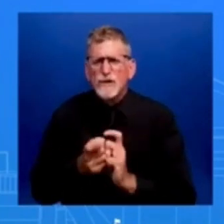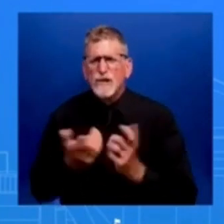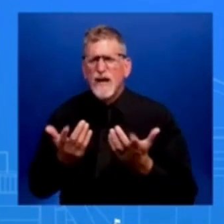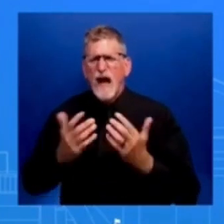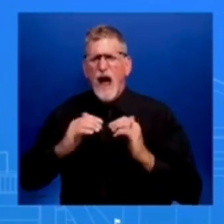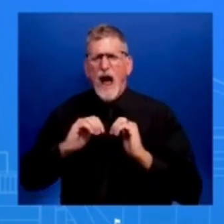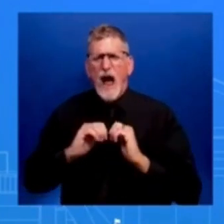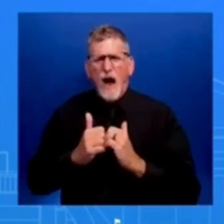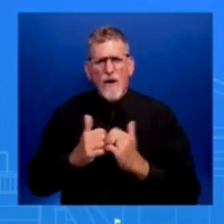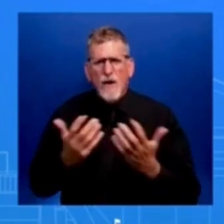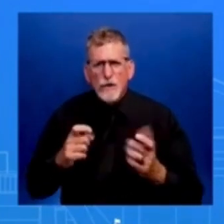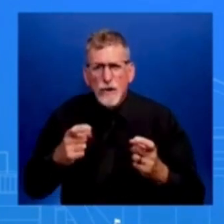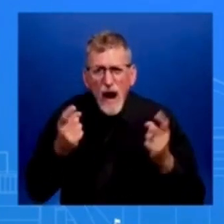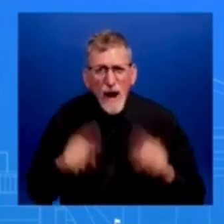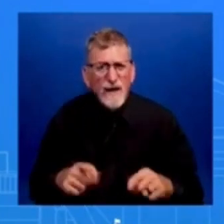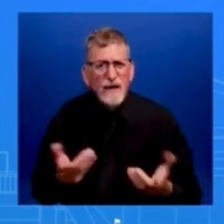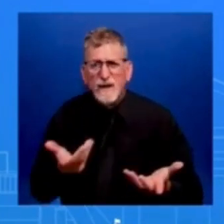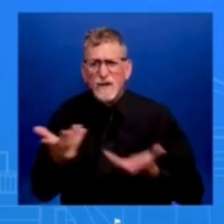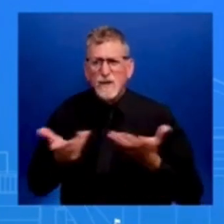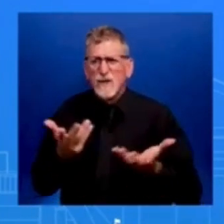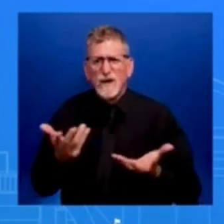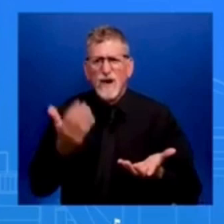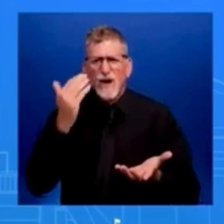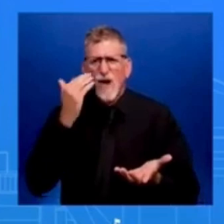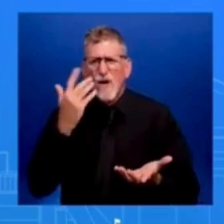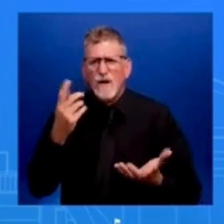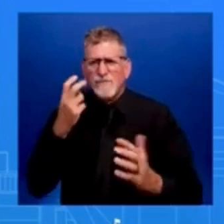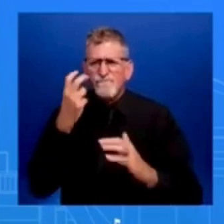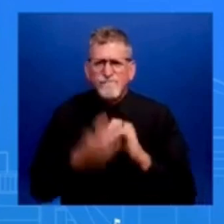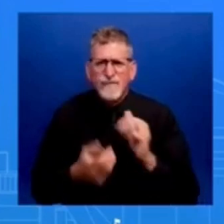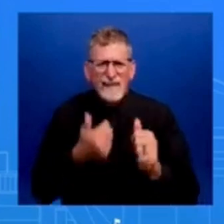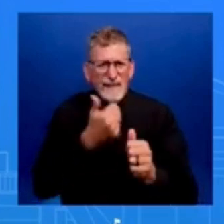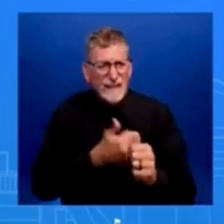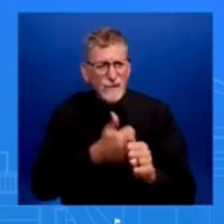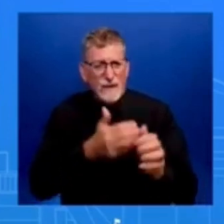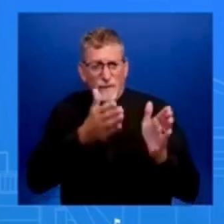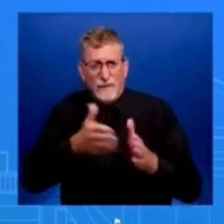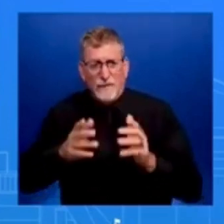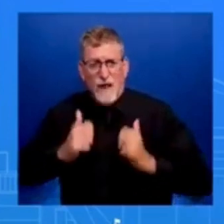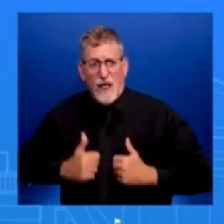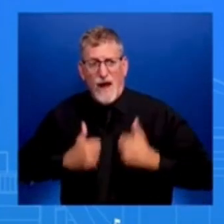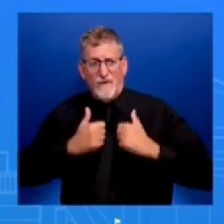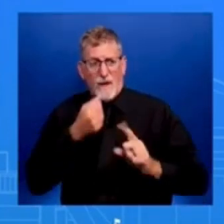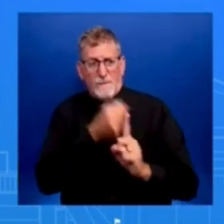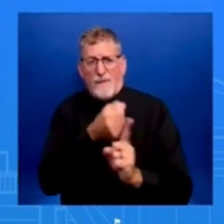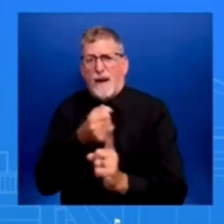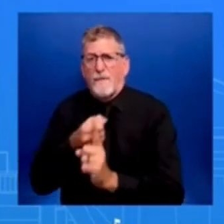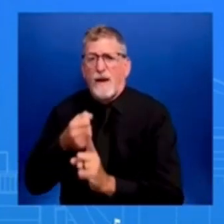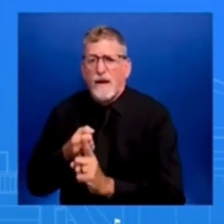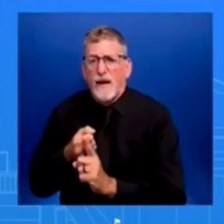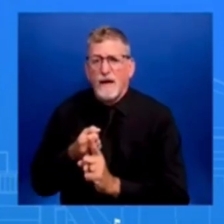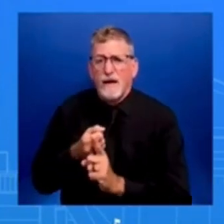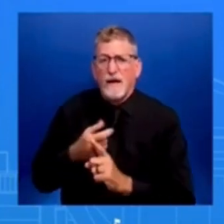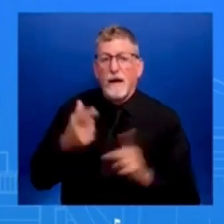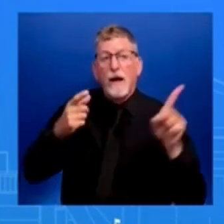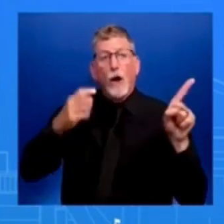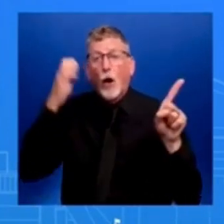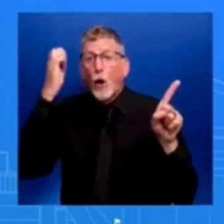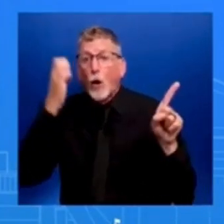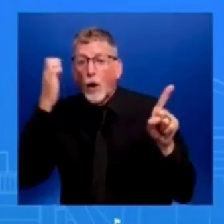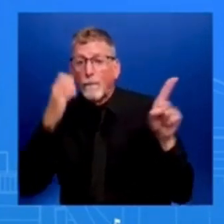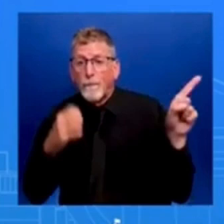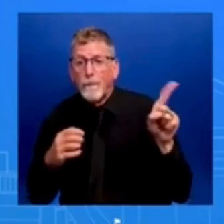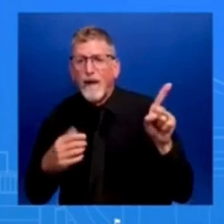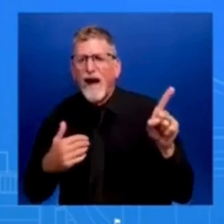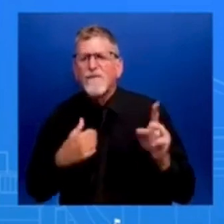every individual's life. Because compared to Europe, for example, in Europe there's a lot more, let's say, grassroots type of participation